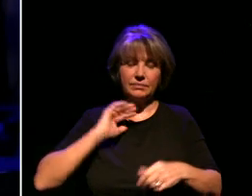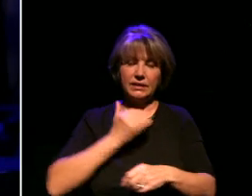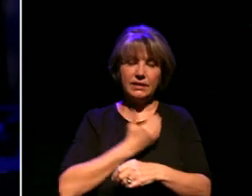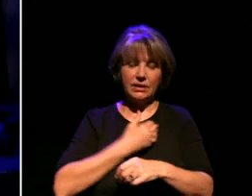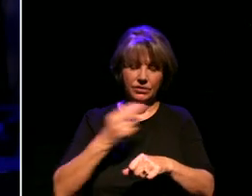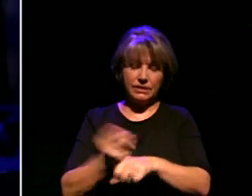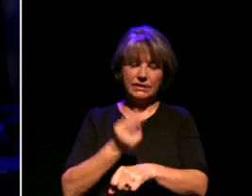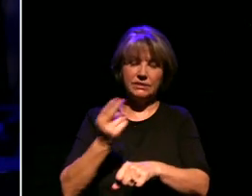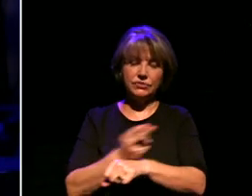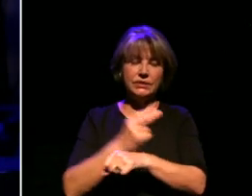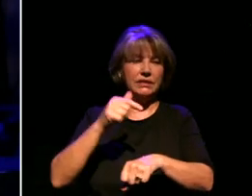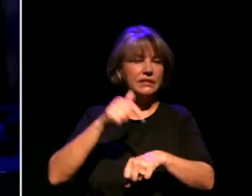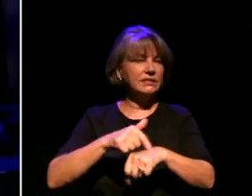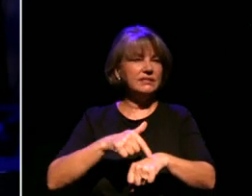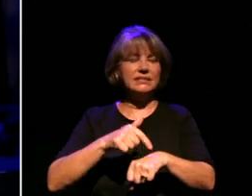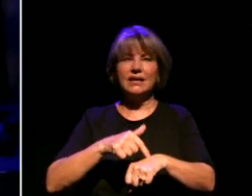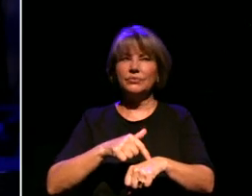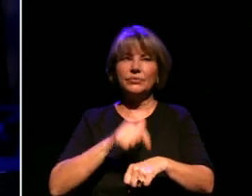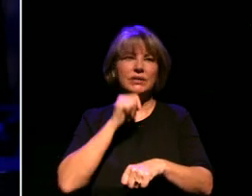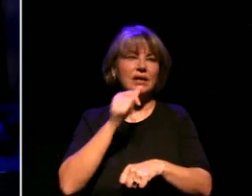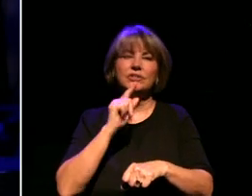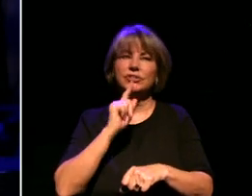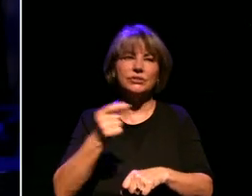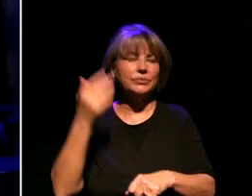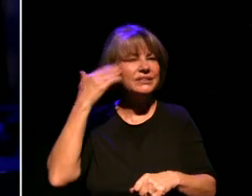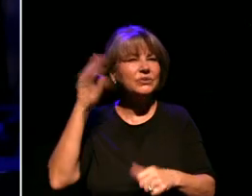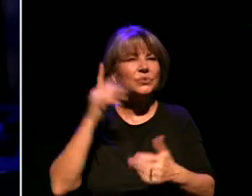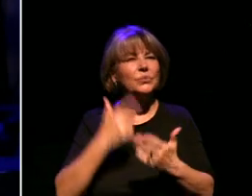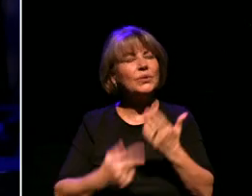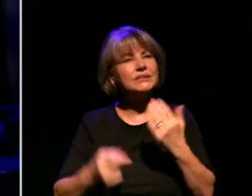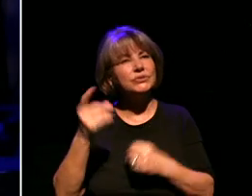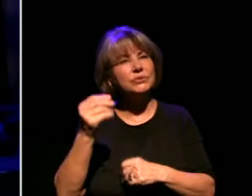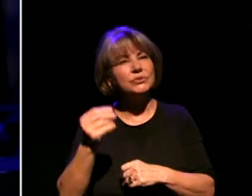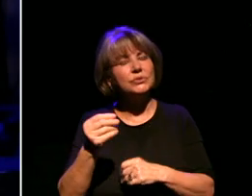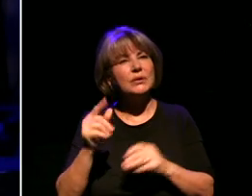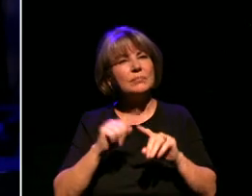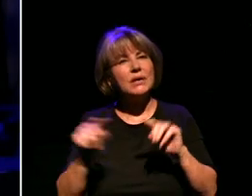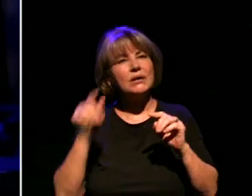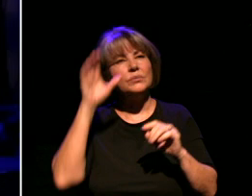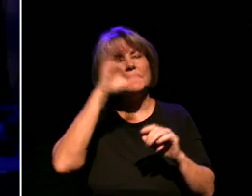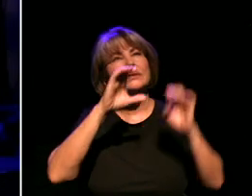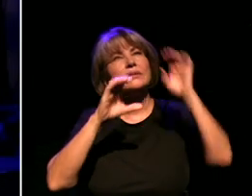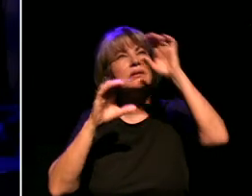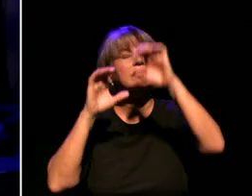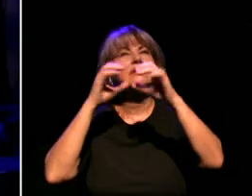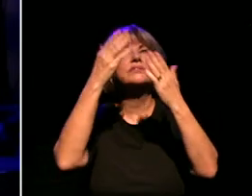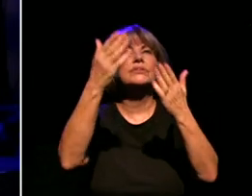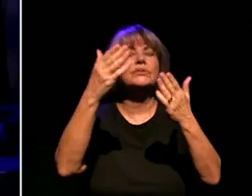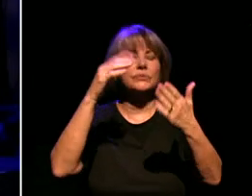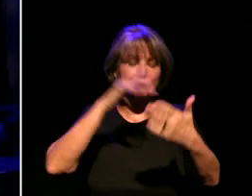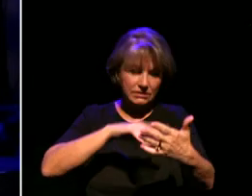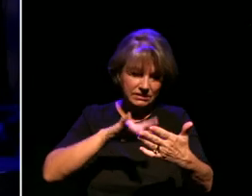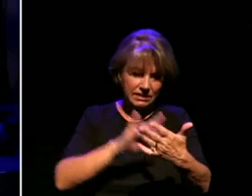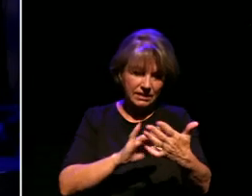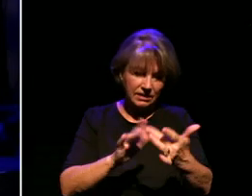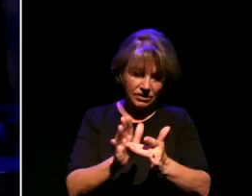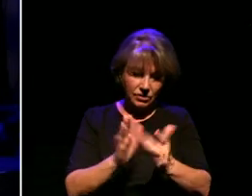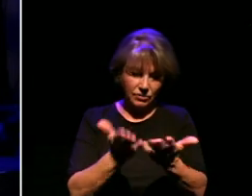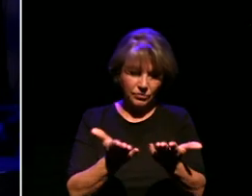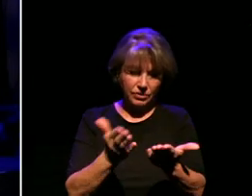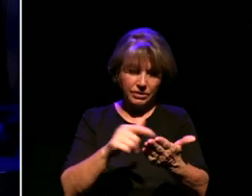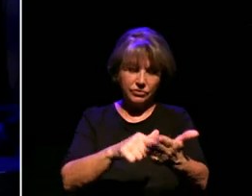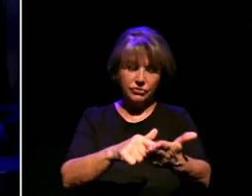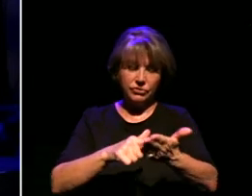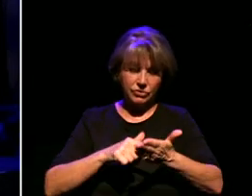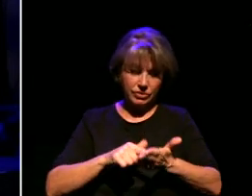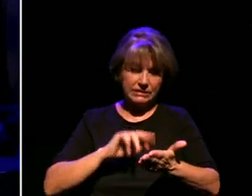this time of uncertainty. Lord, we don't know what to do. But we've looked to you now in your word. You've shown us of